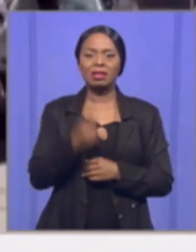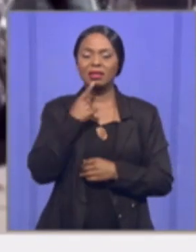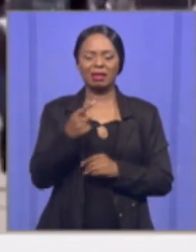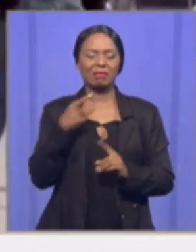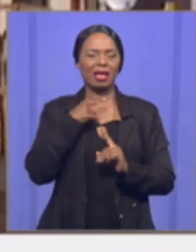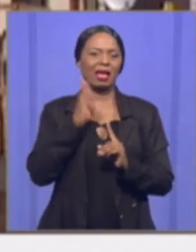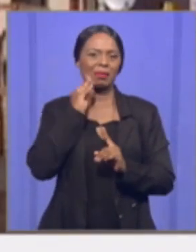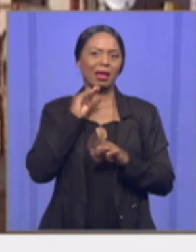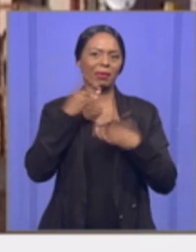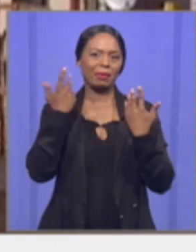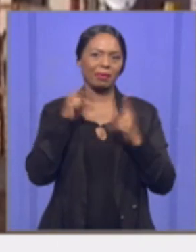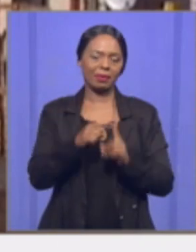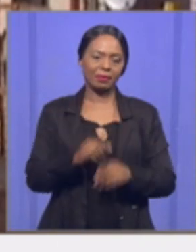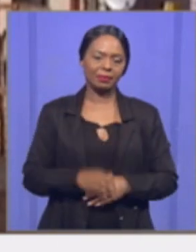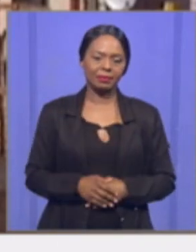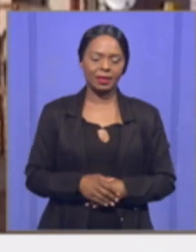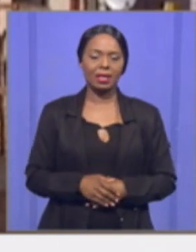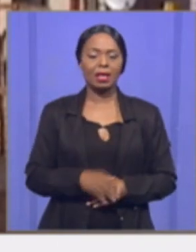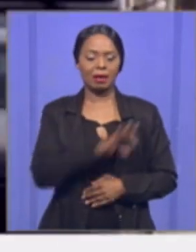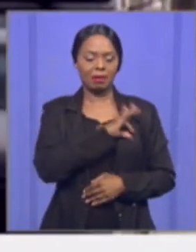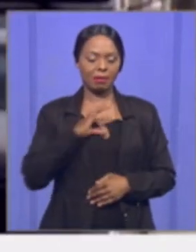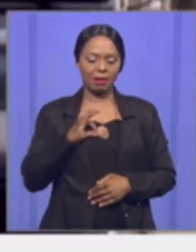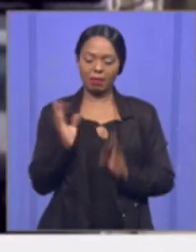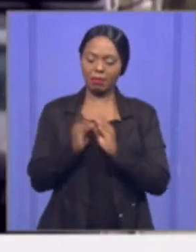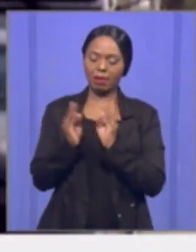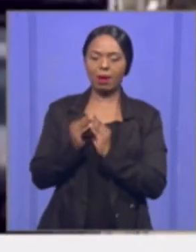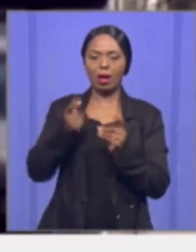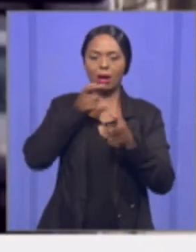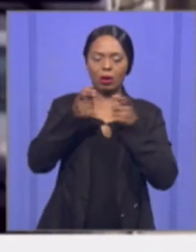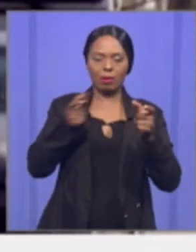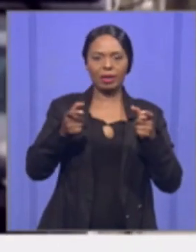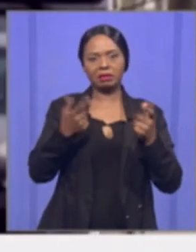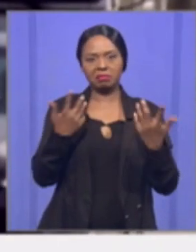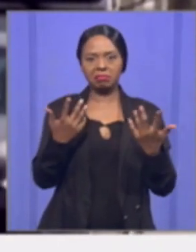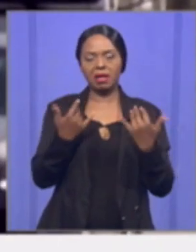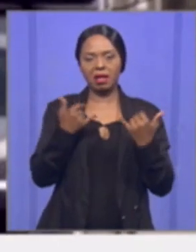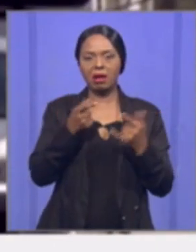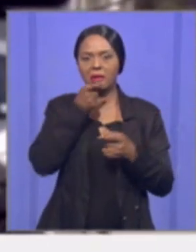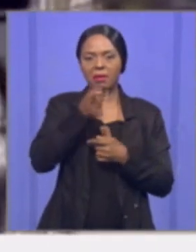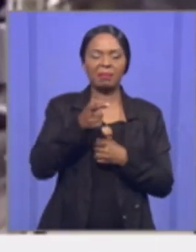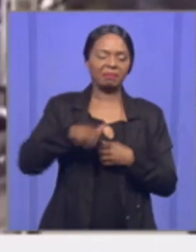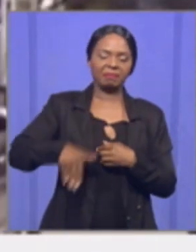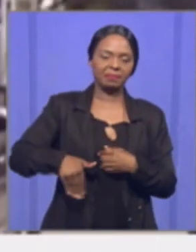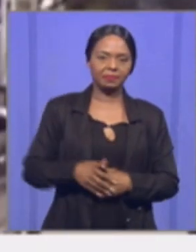ikgolaganya le mmeiyara le Leloko la gabo go utlwa tshwaelo ya bone a iteile sefoletse.